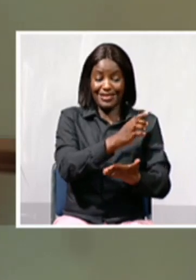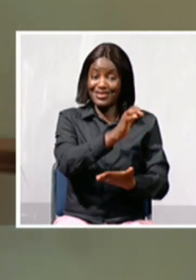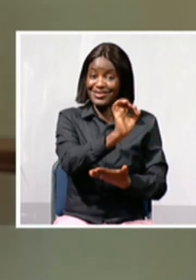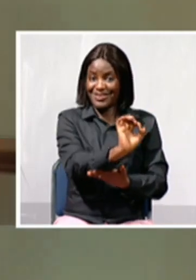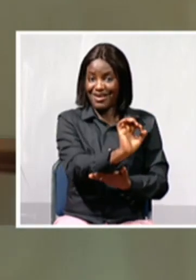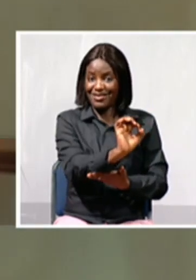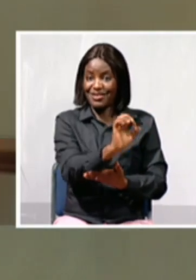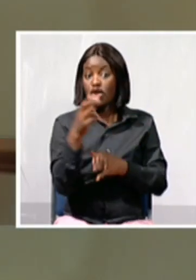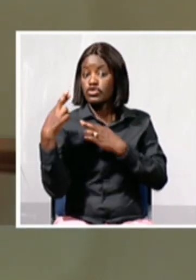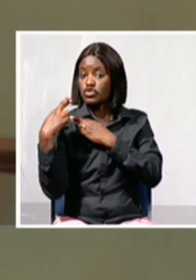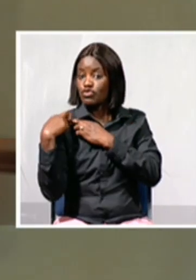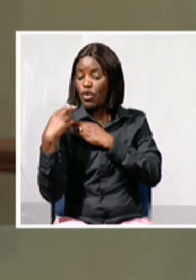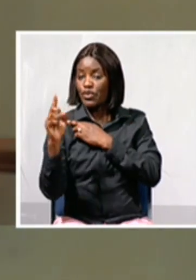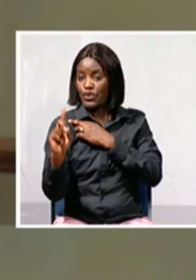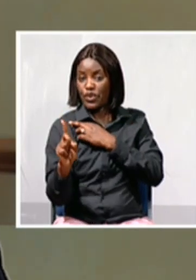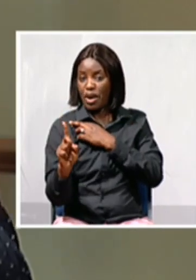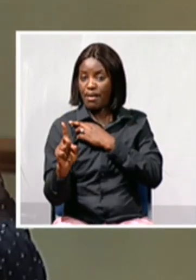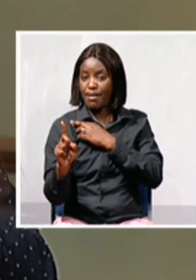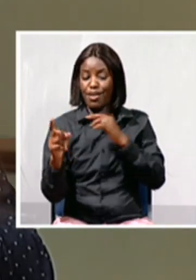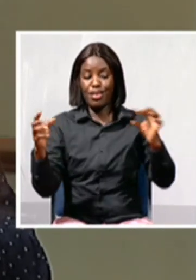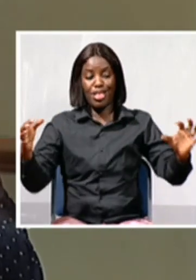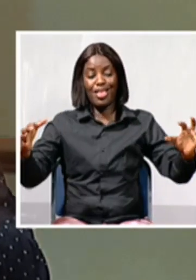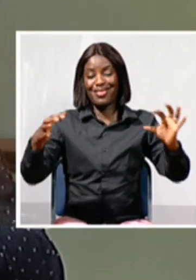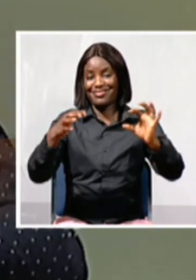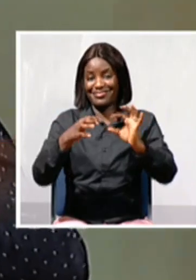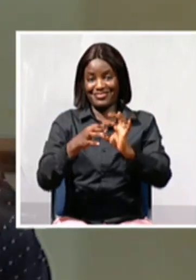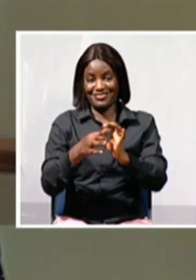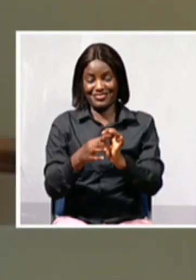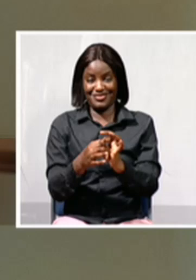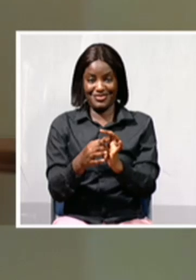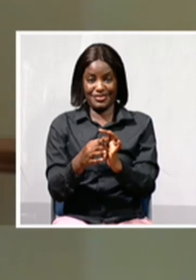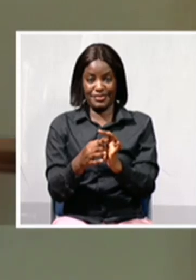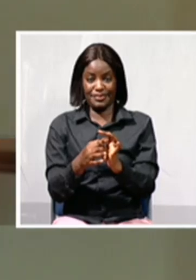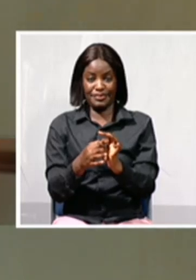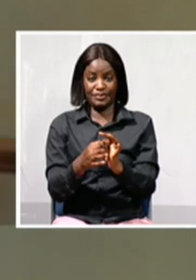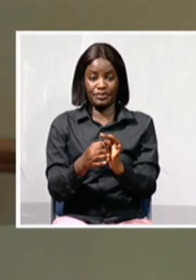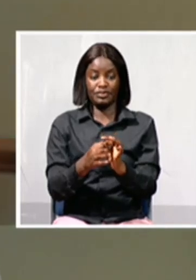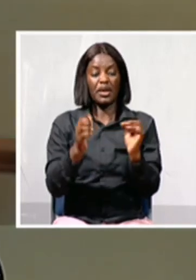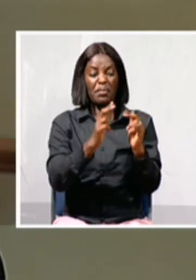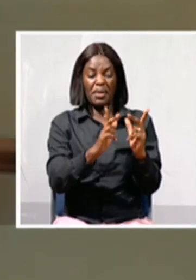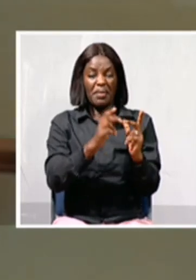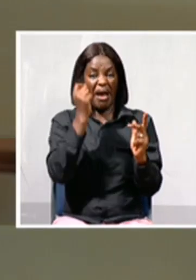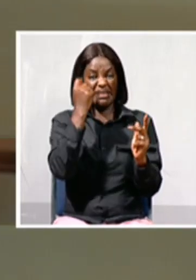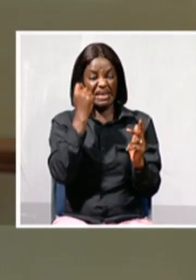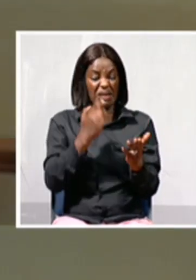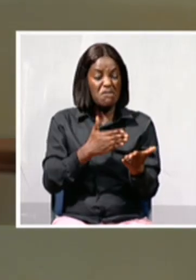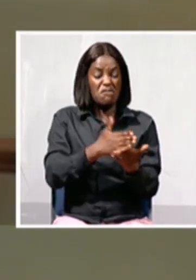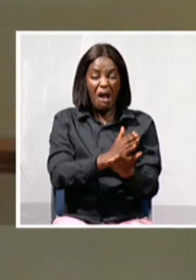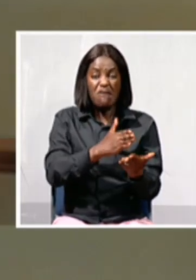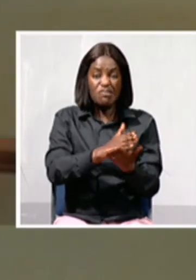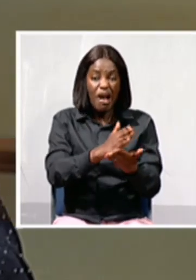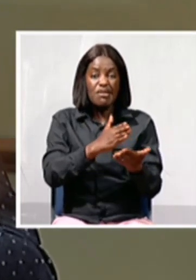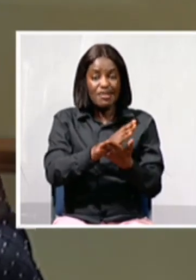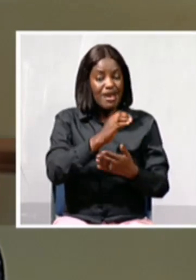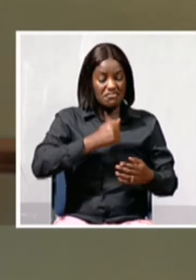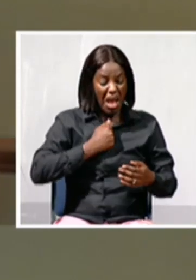with a corresponding responsibility, because we know that there's somewhat a general understanding of rights, but of course the translation thereof is lacking.